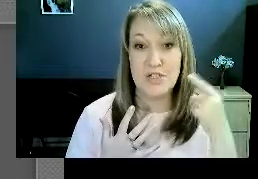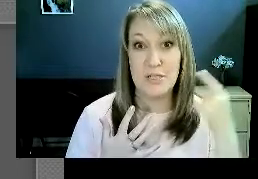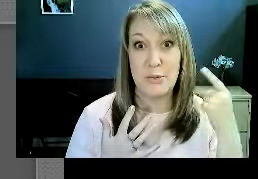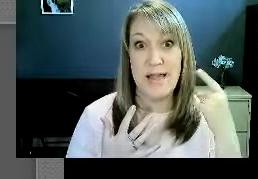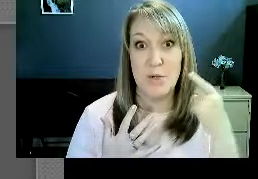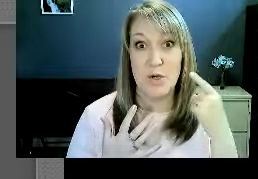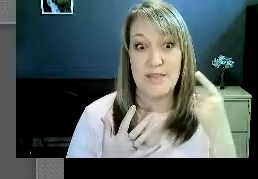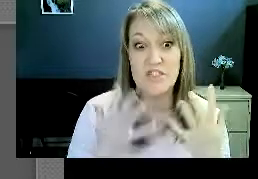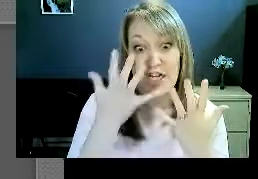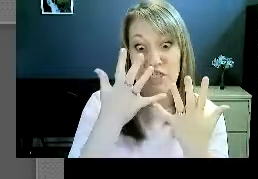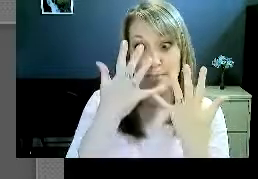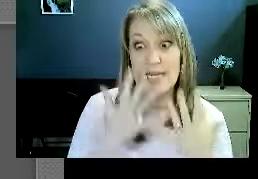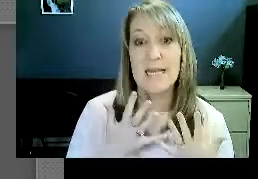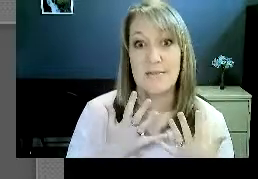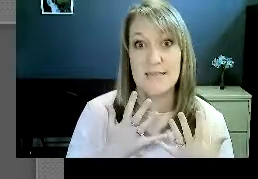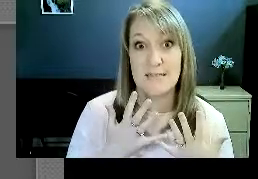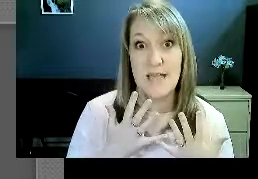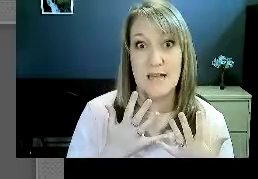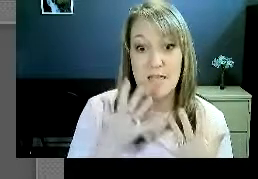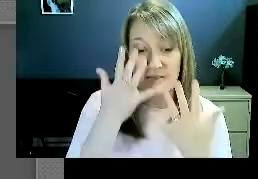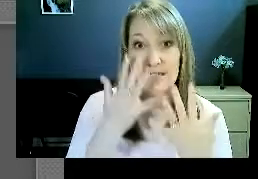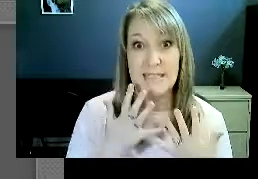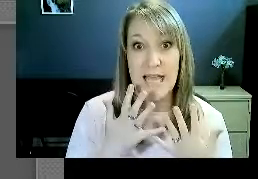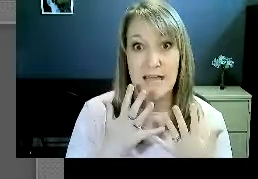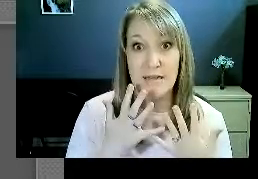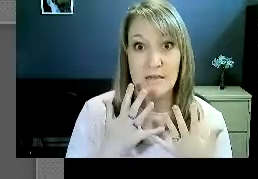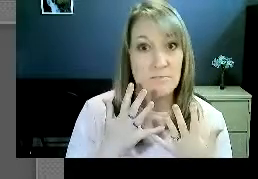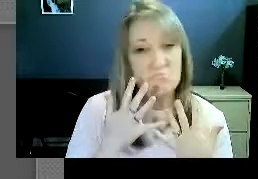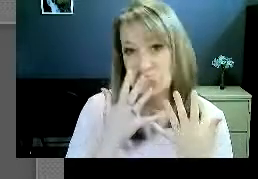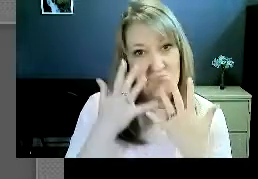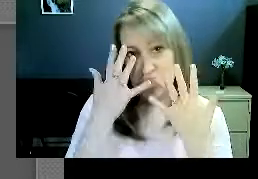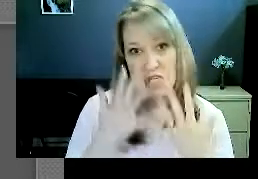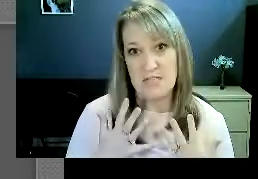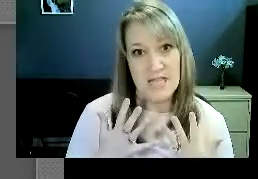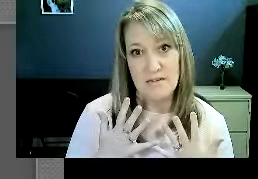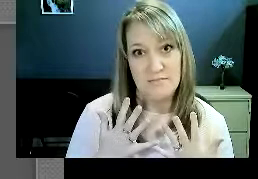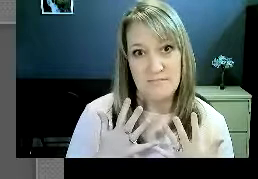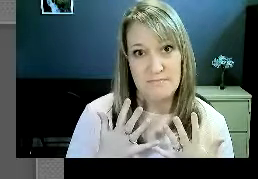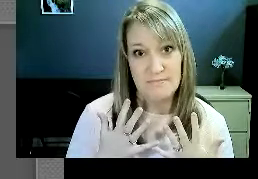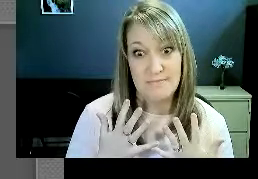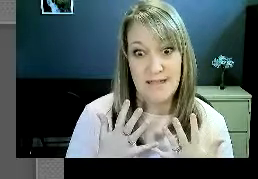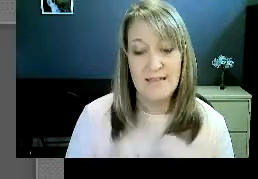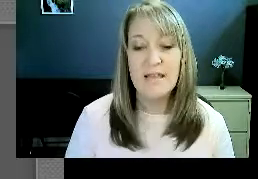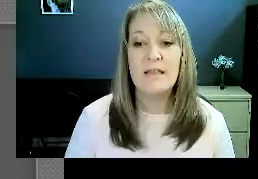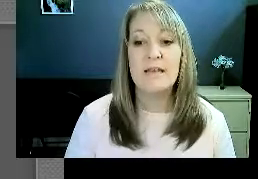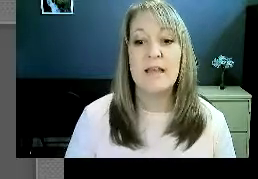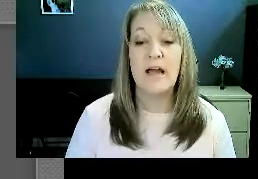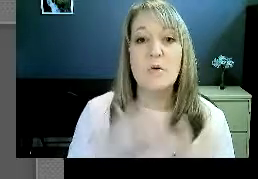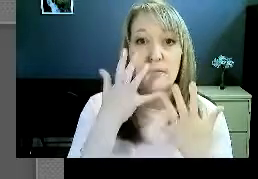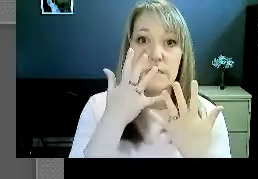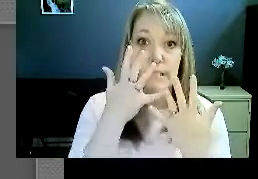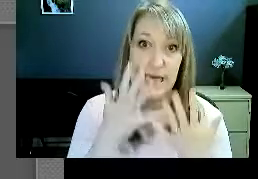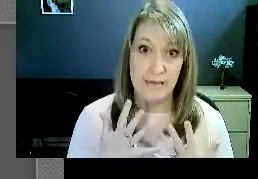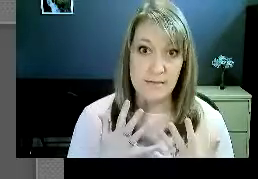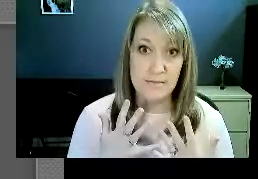that's actually grammar. That's changing the meaning of this sign. This is sad, not sad, okay?